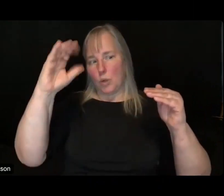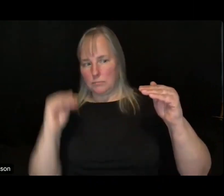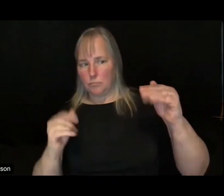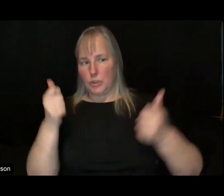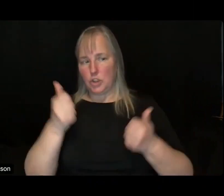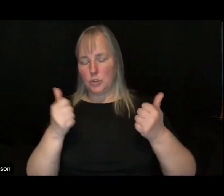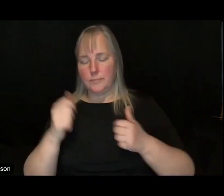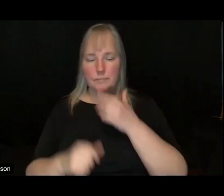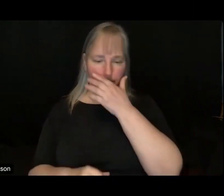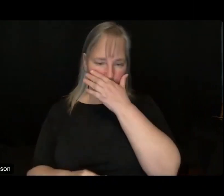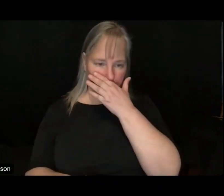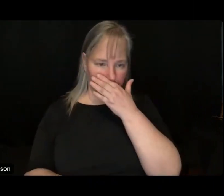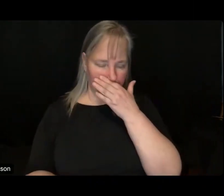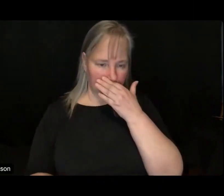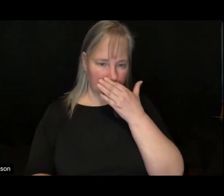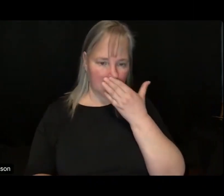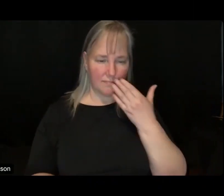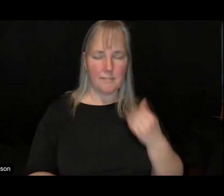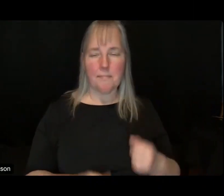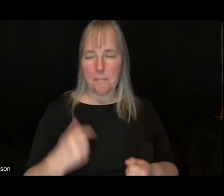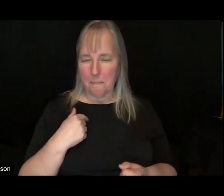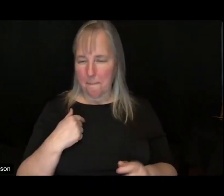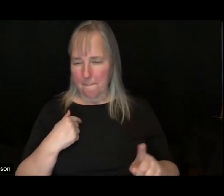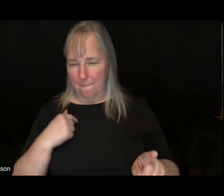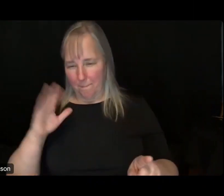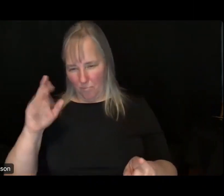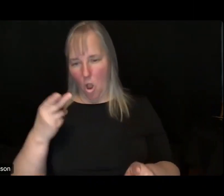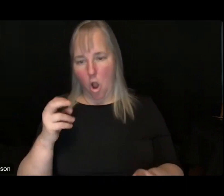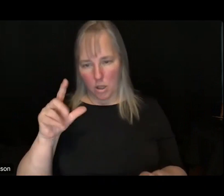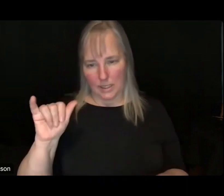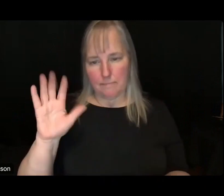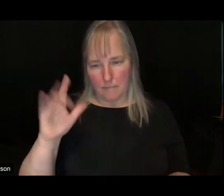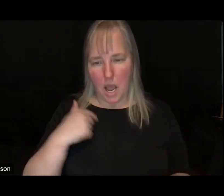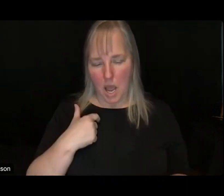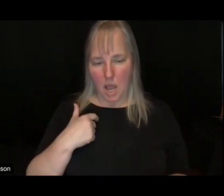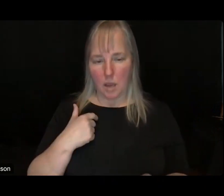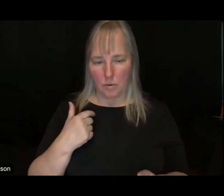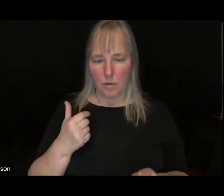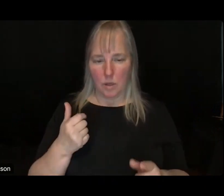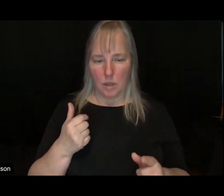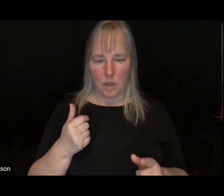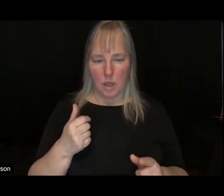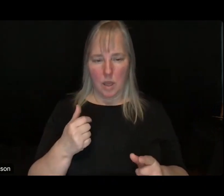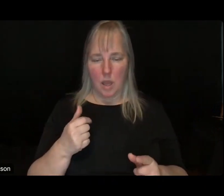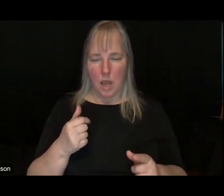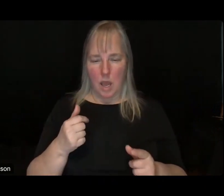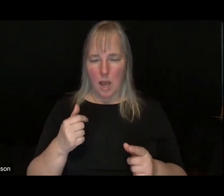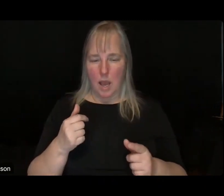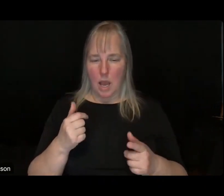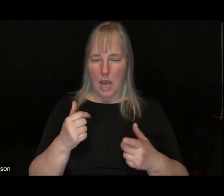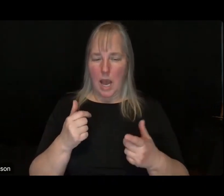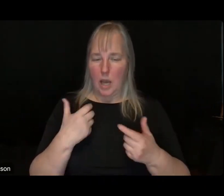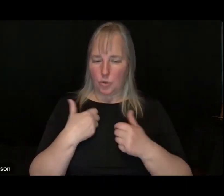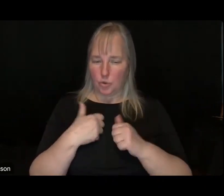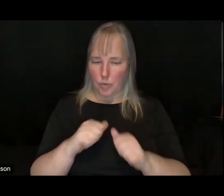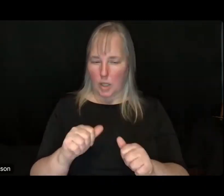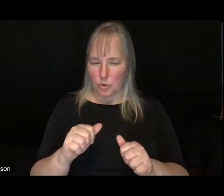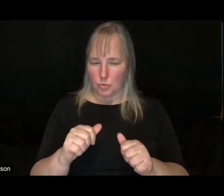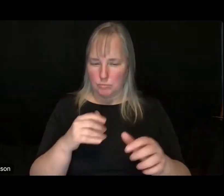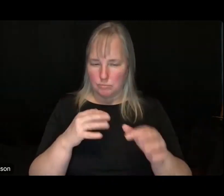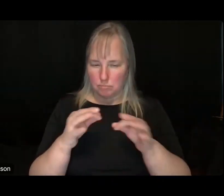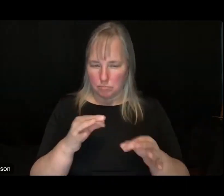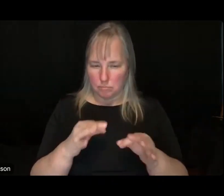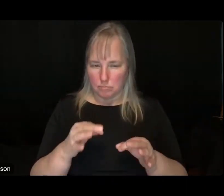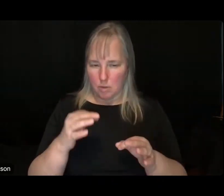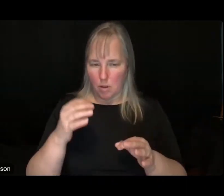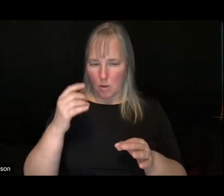So I will try to also may not be doing it rightly. So for